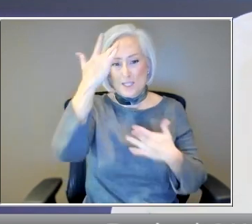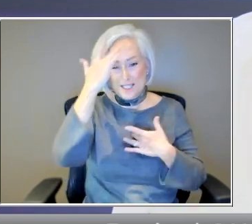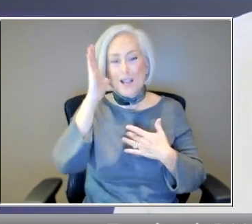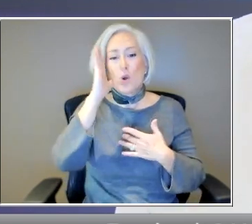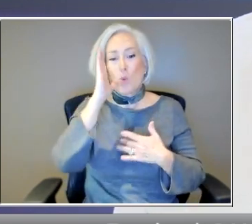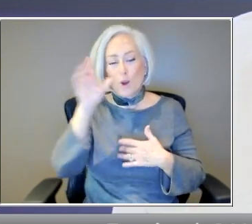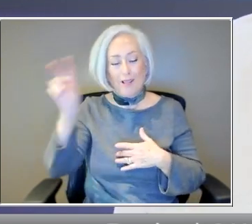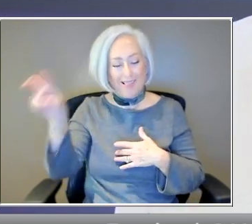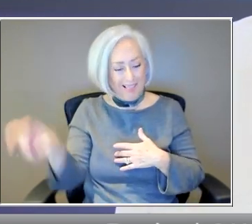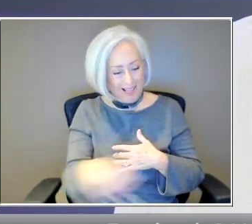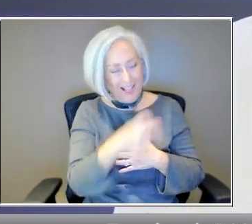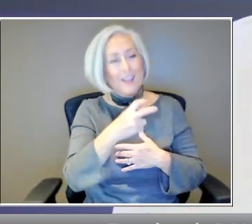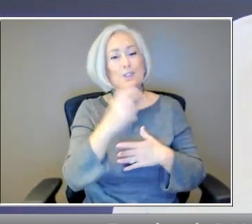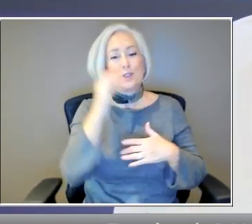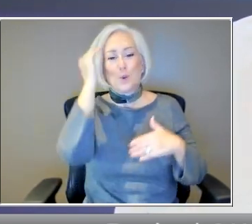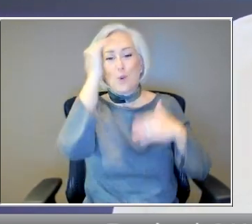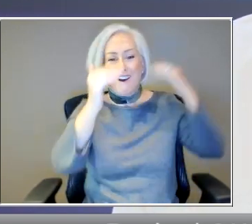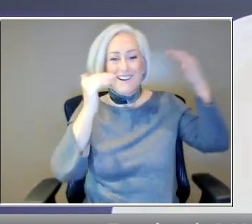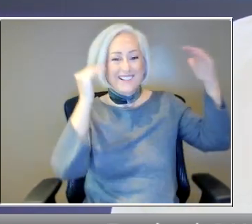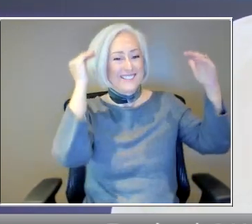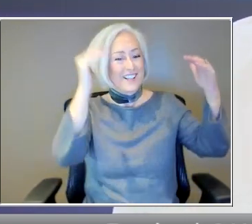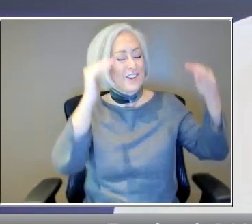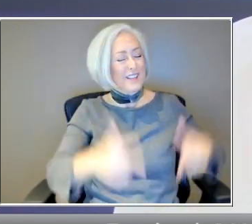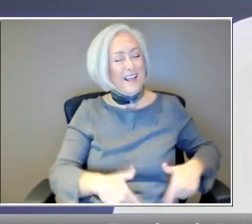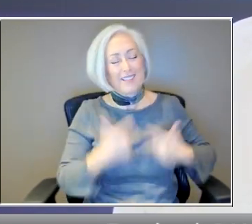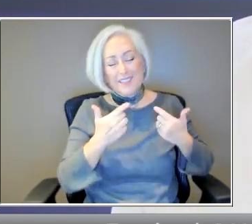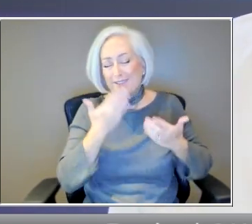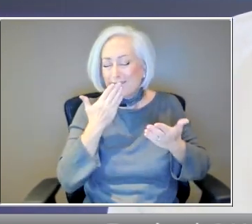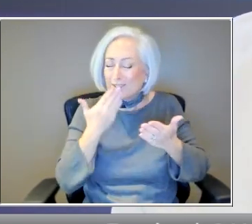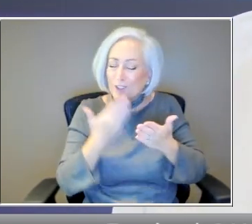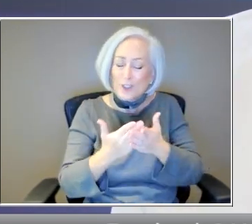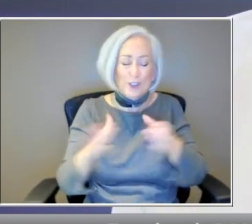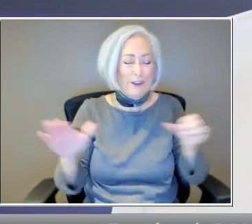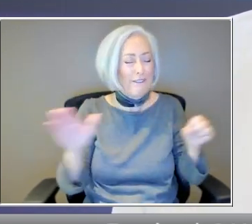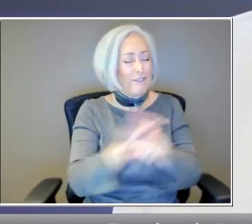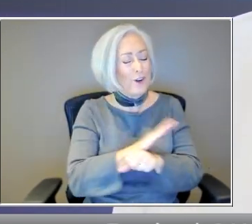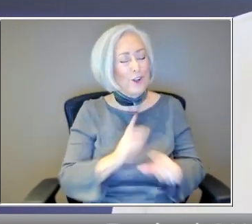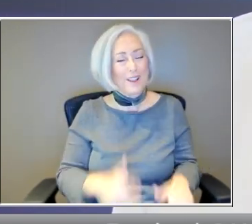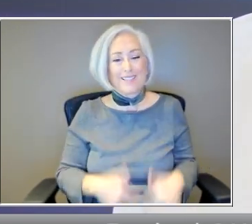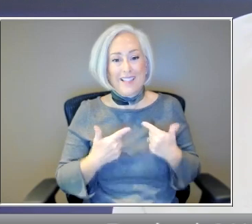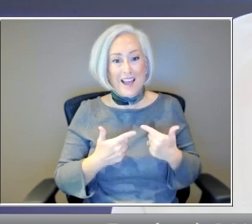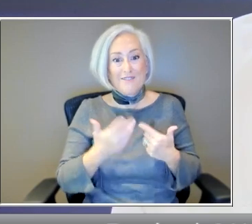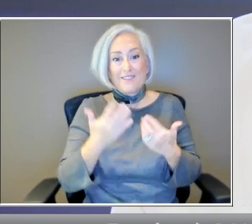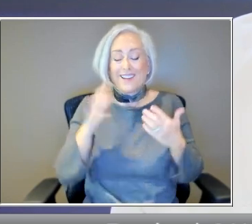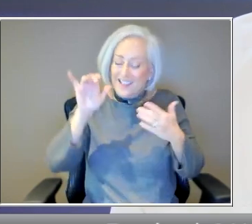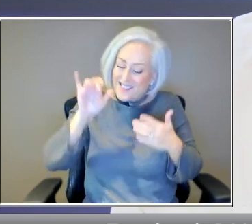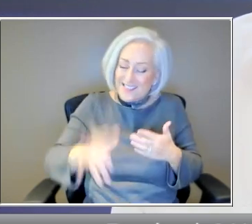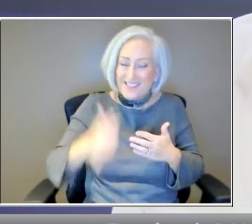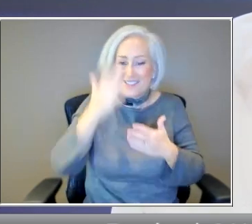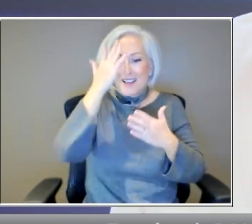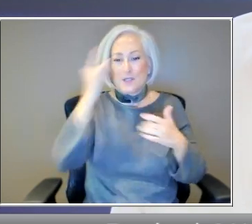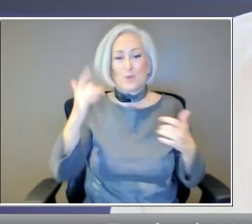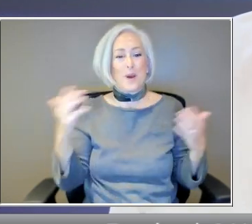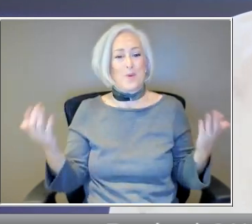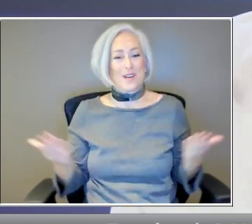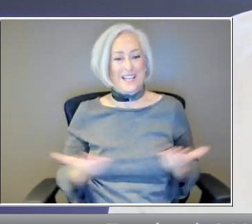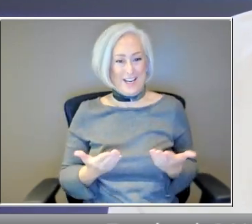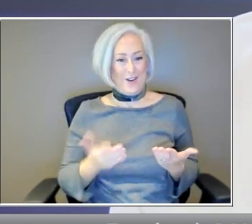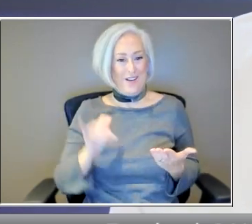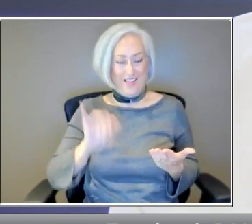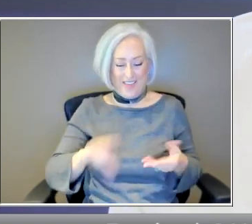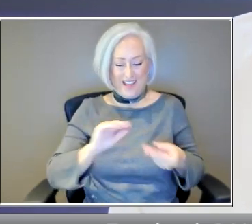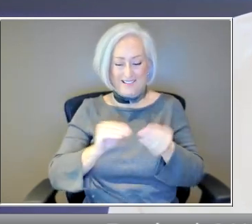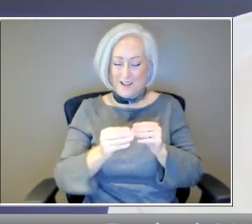And live good, long, full, awesome lives. And that's why we're here, and that number just keeps on growing.